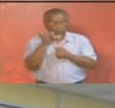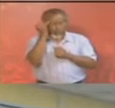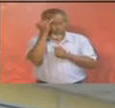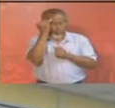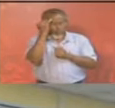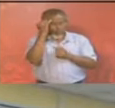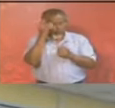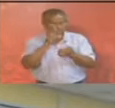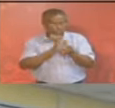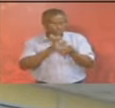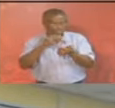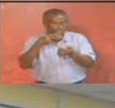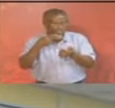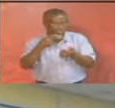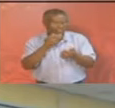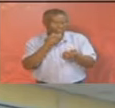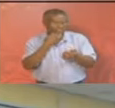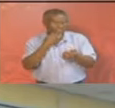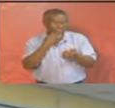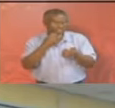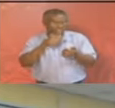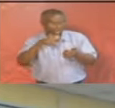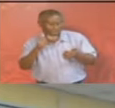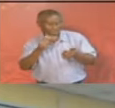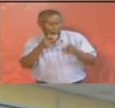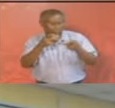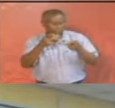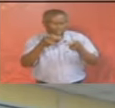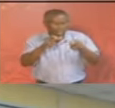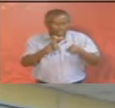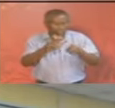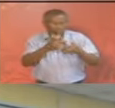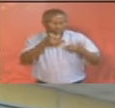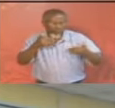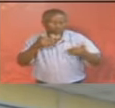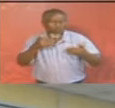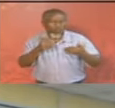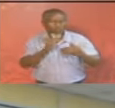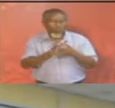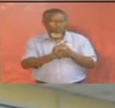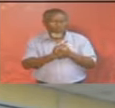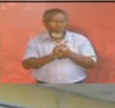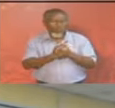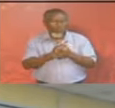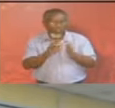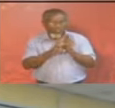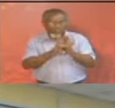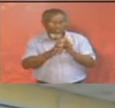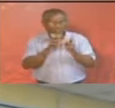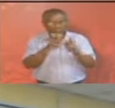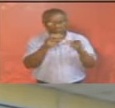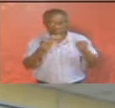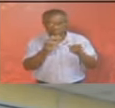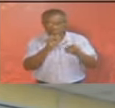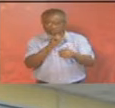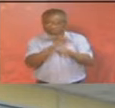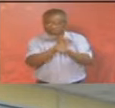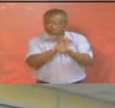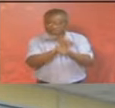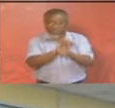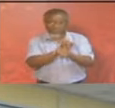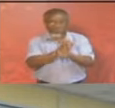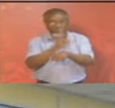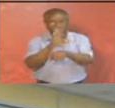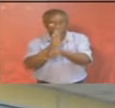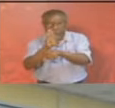several situations where you're seeing the increase, such as places of employment and so on. And given that sport has